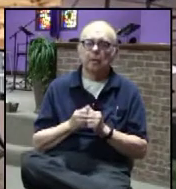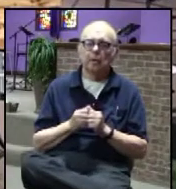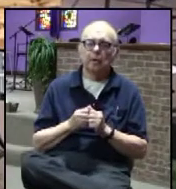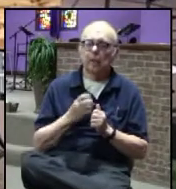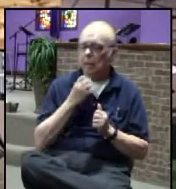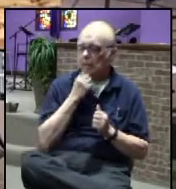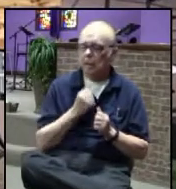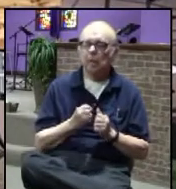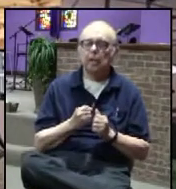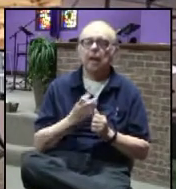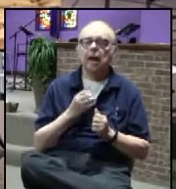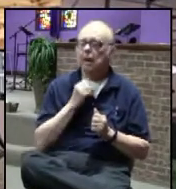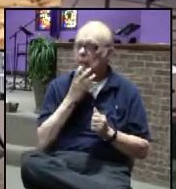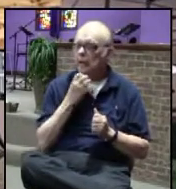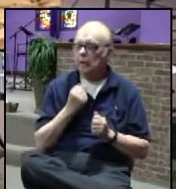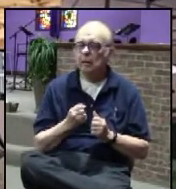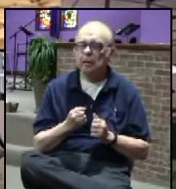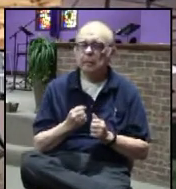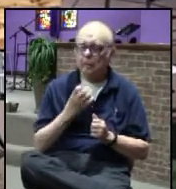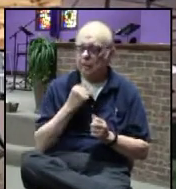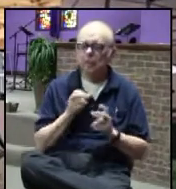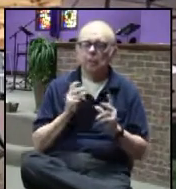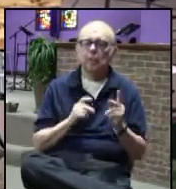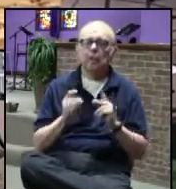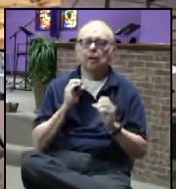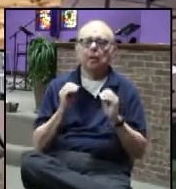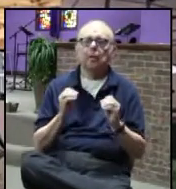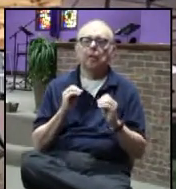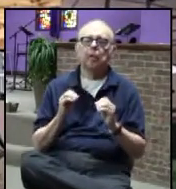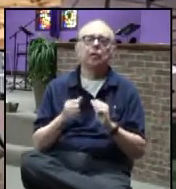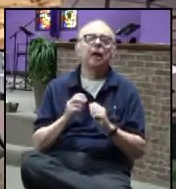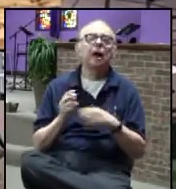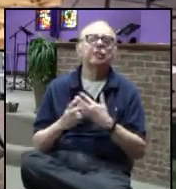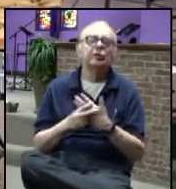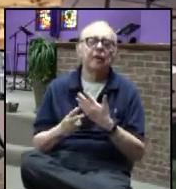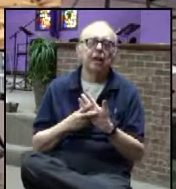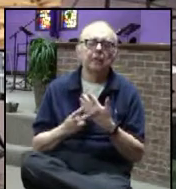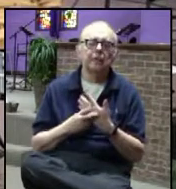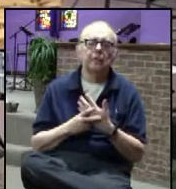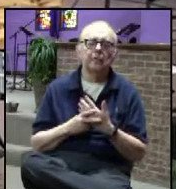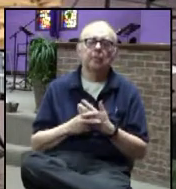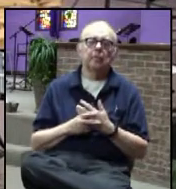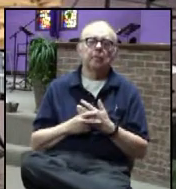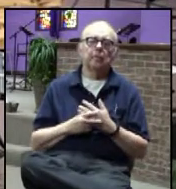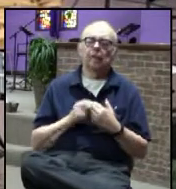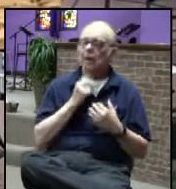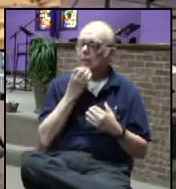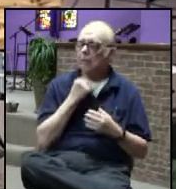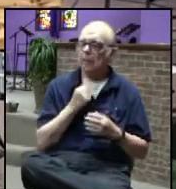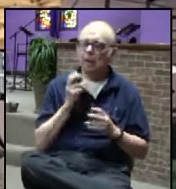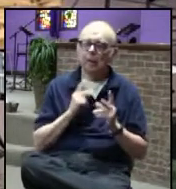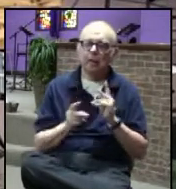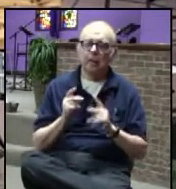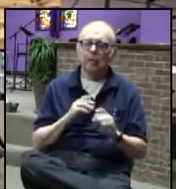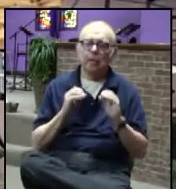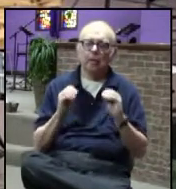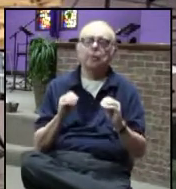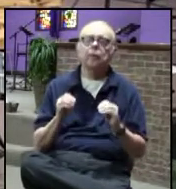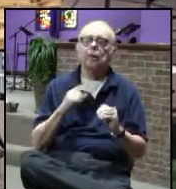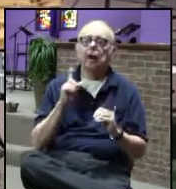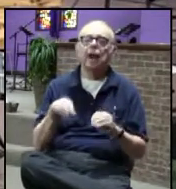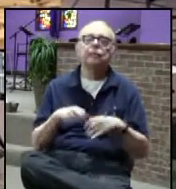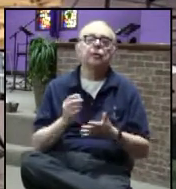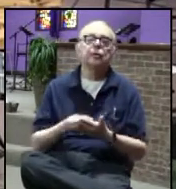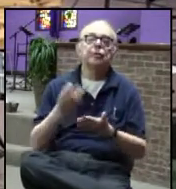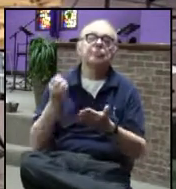Jews and Gentiles. The Jewish people were taught how to save. The Gentiles were taught how to